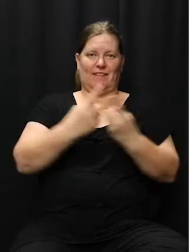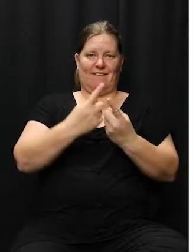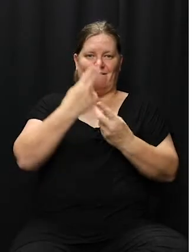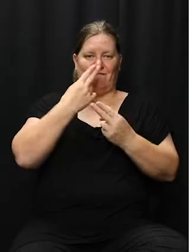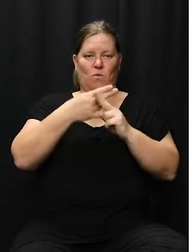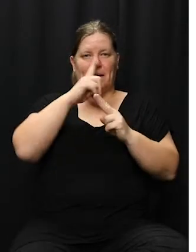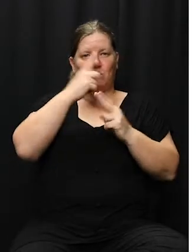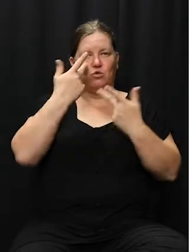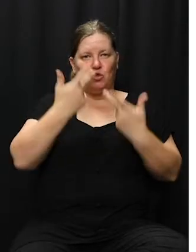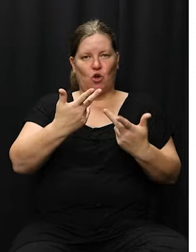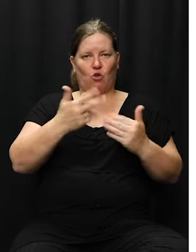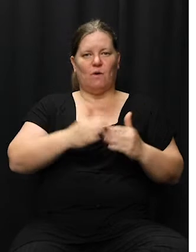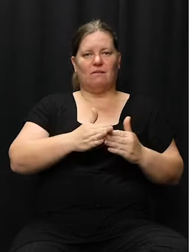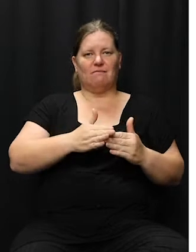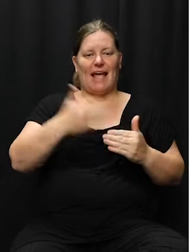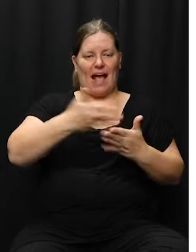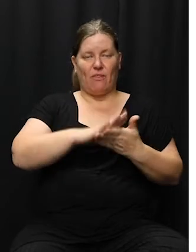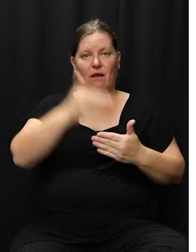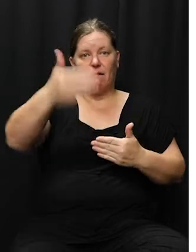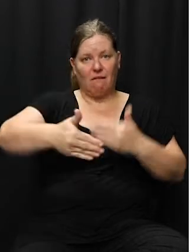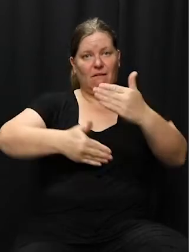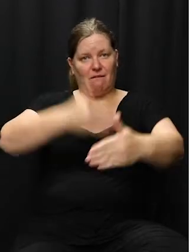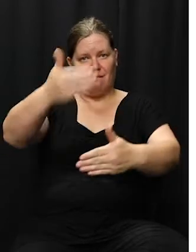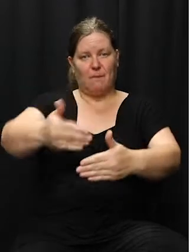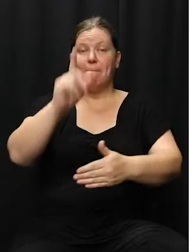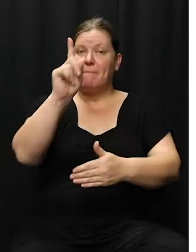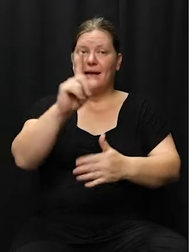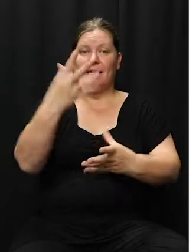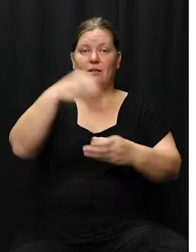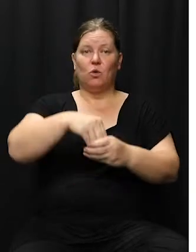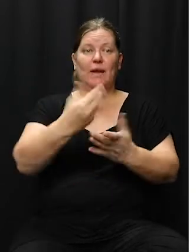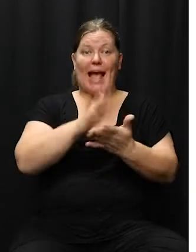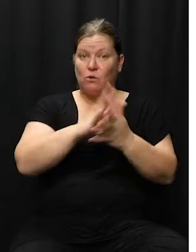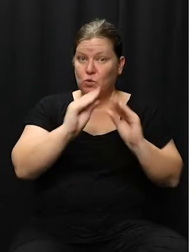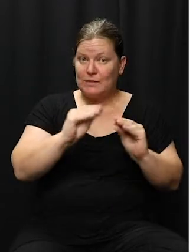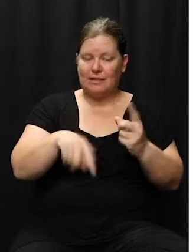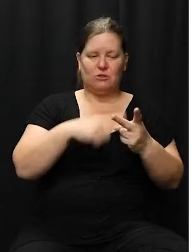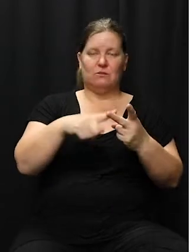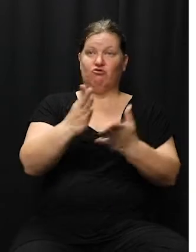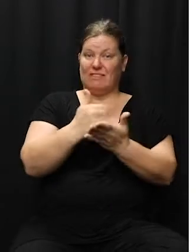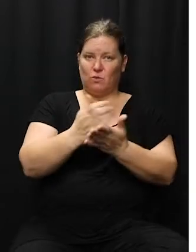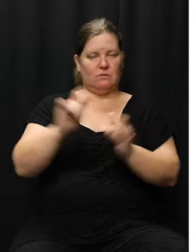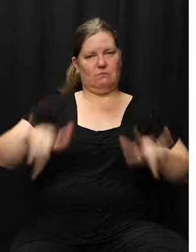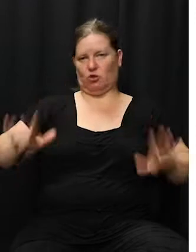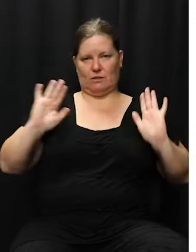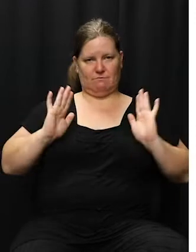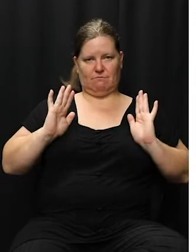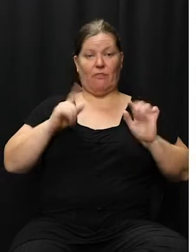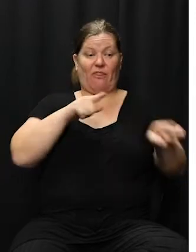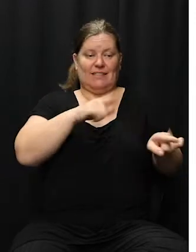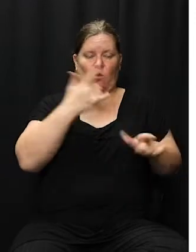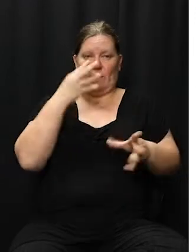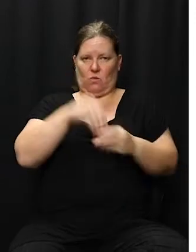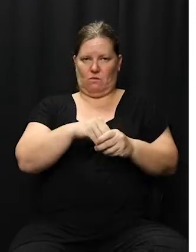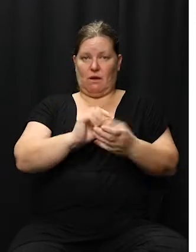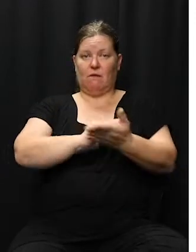It's going to be huge help for to be able to show how our kids are developing over time, but it's not going to include how do you